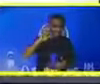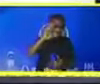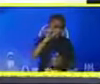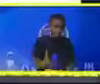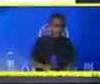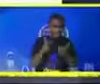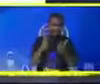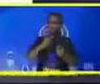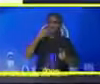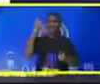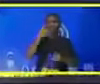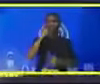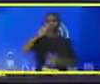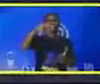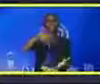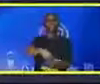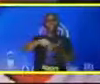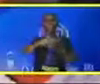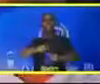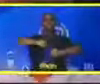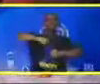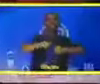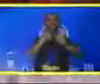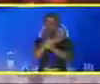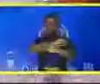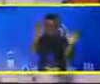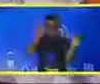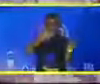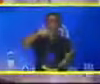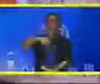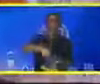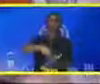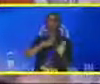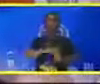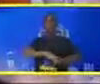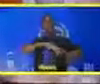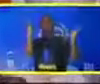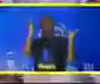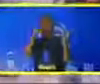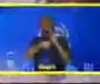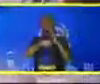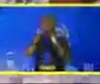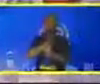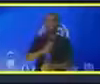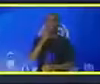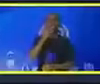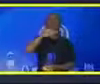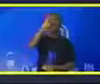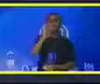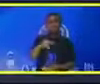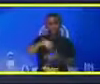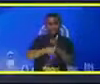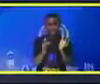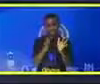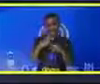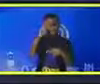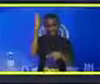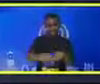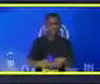spirit and receive a genuine grace for favor that will rewrite your life. In the name of Jesus